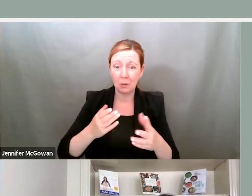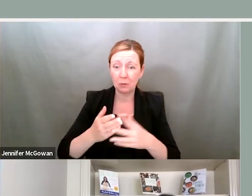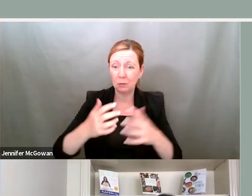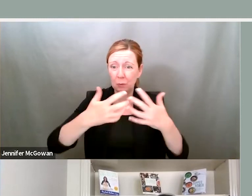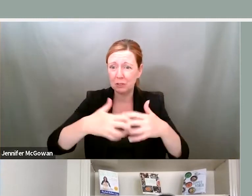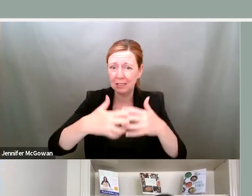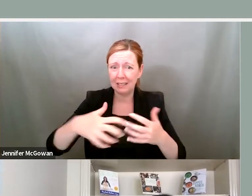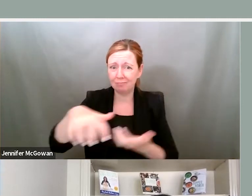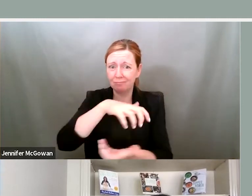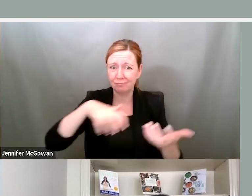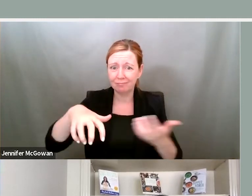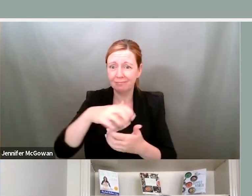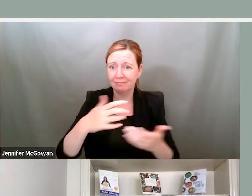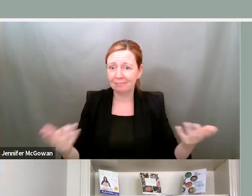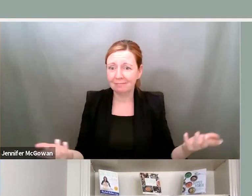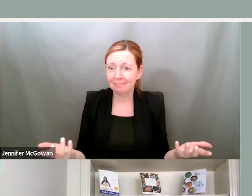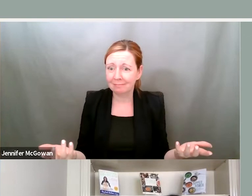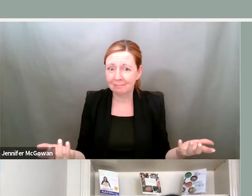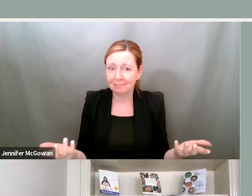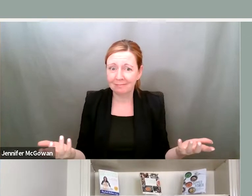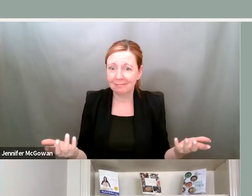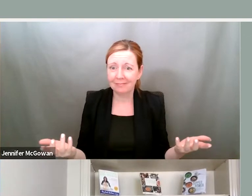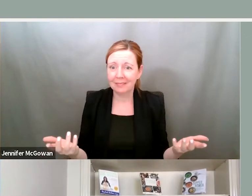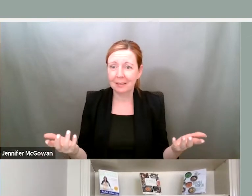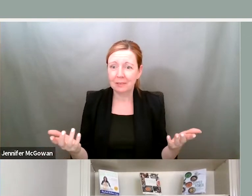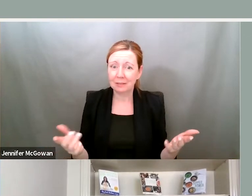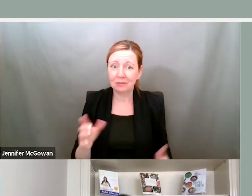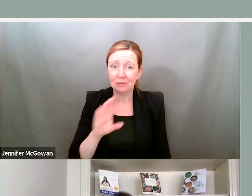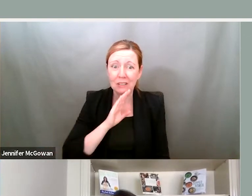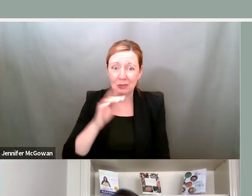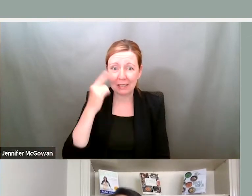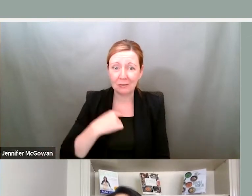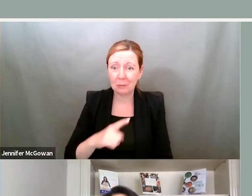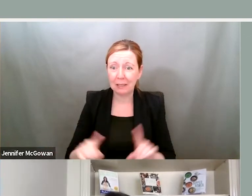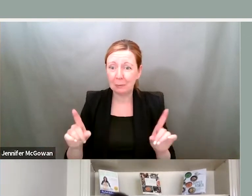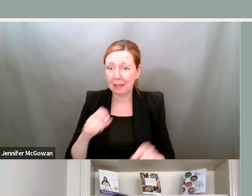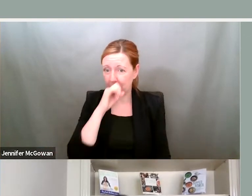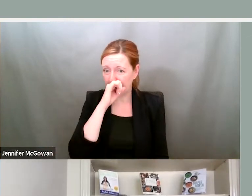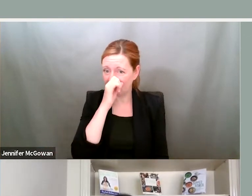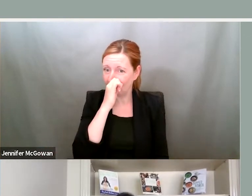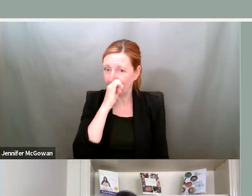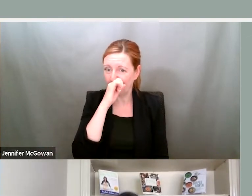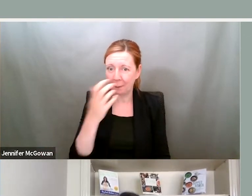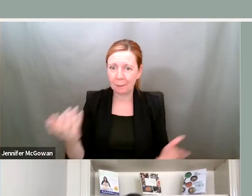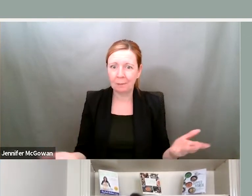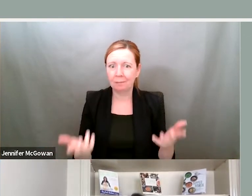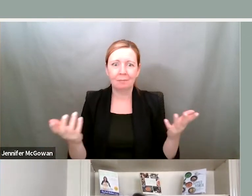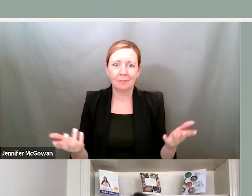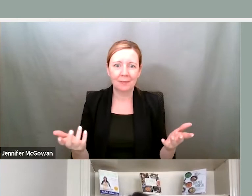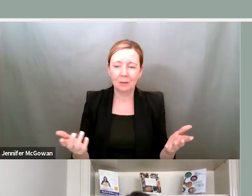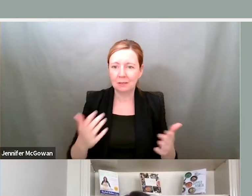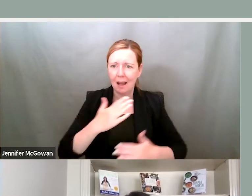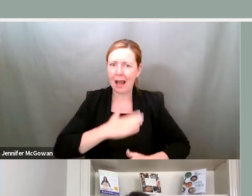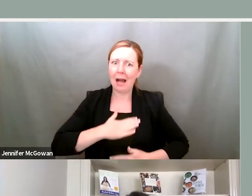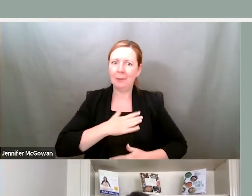it, which was so frustrating for me. This was just a little side. It was like a hobby,